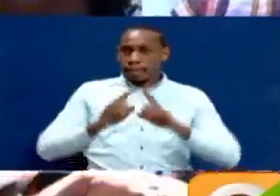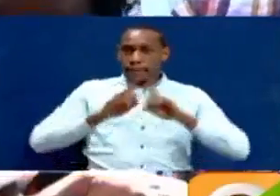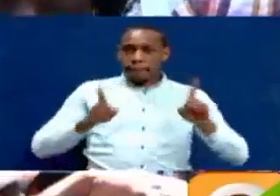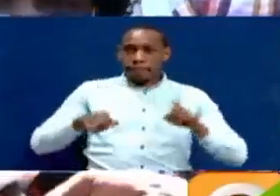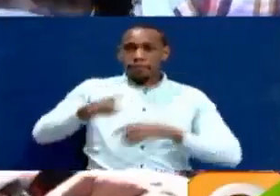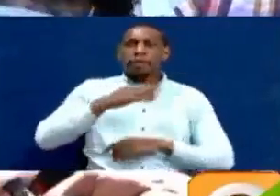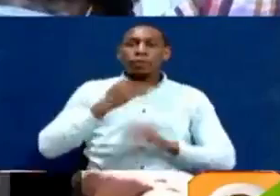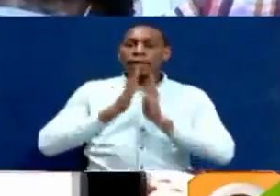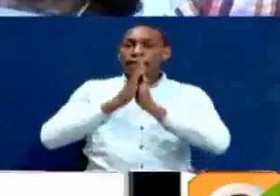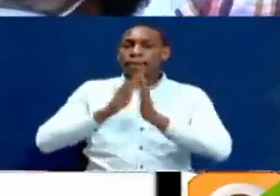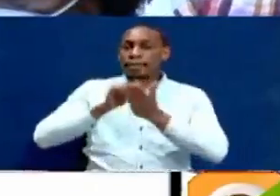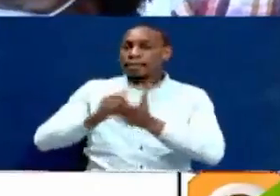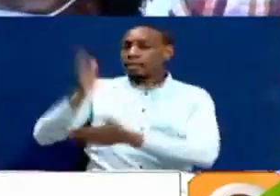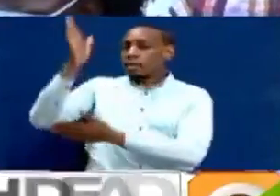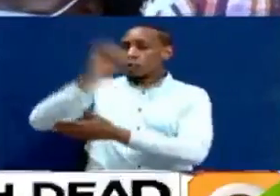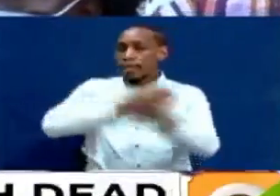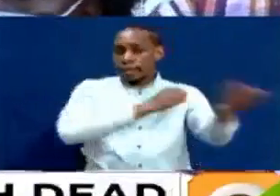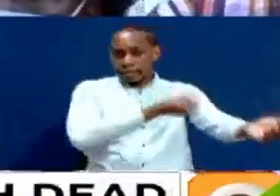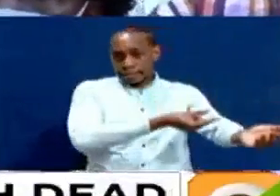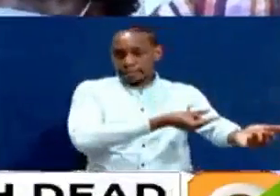But we want to pray that God's grace